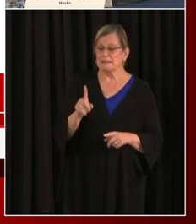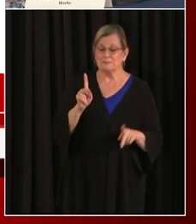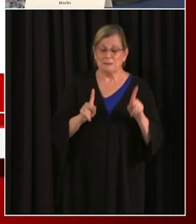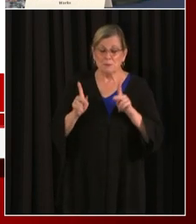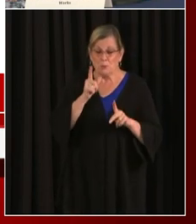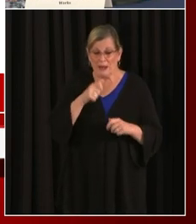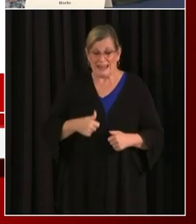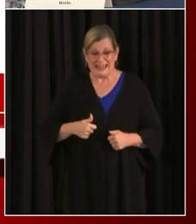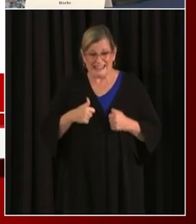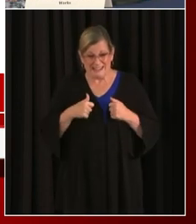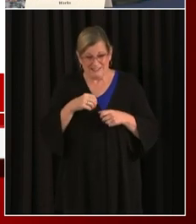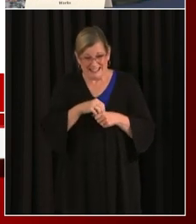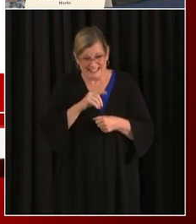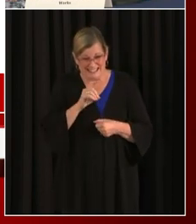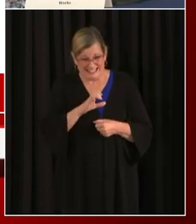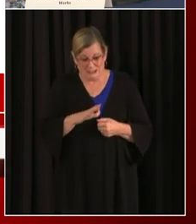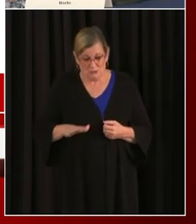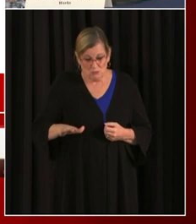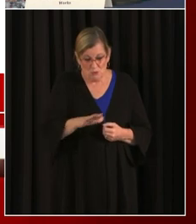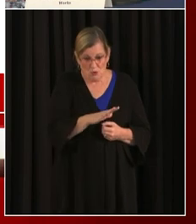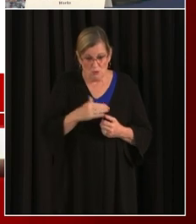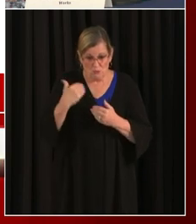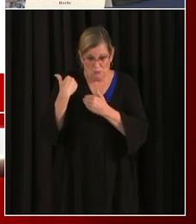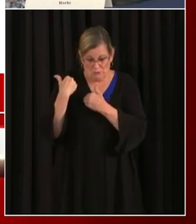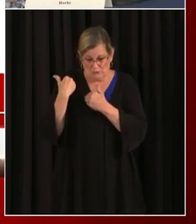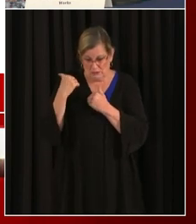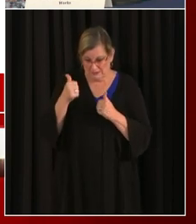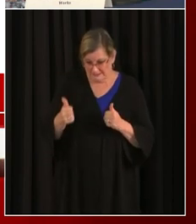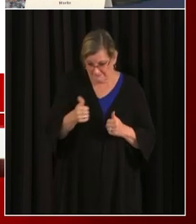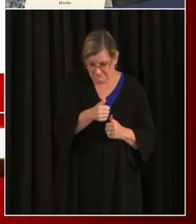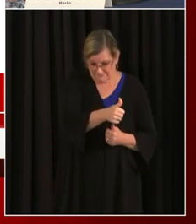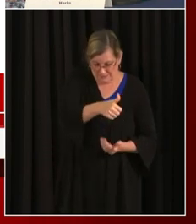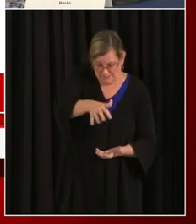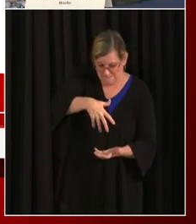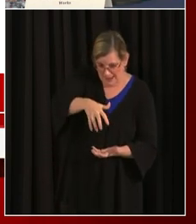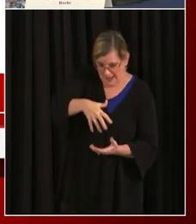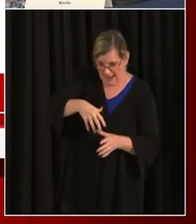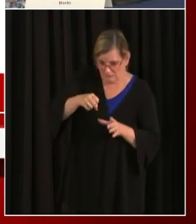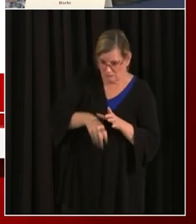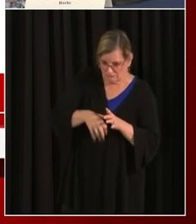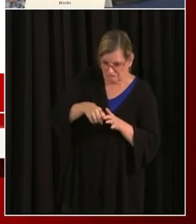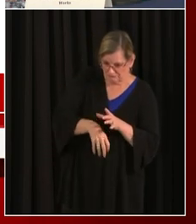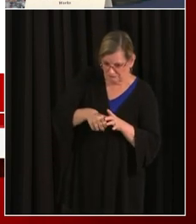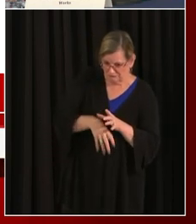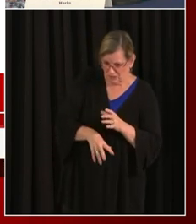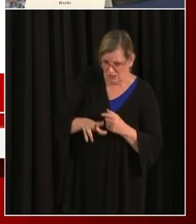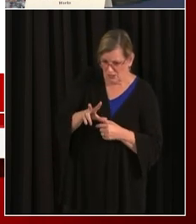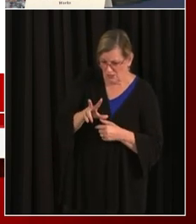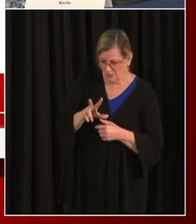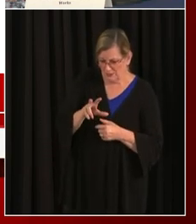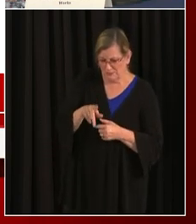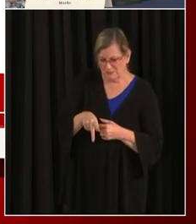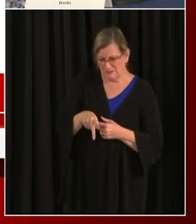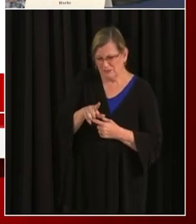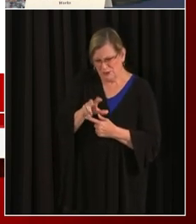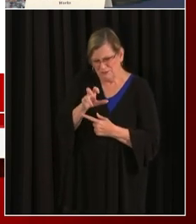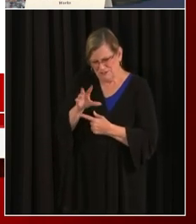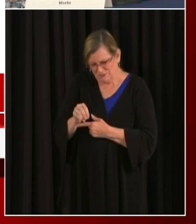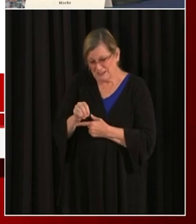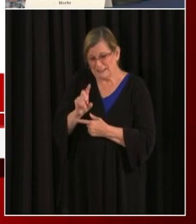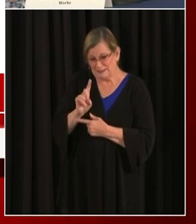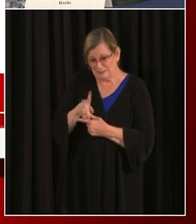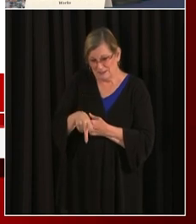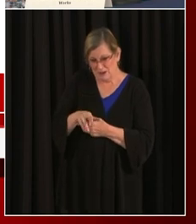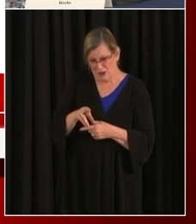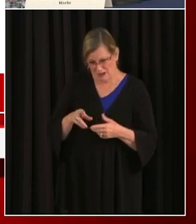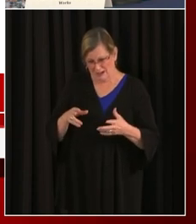bag leaves. The purpose for that is we have over 350 DPW employees that do leaf collection, and we